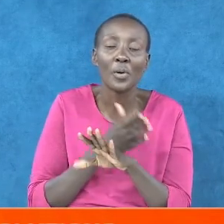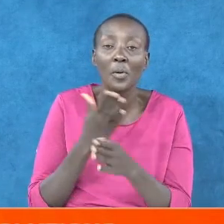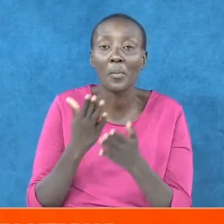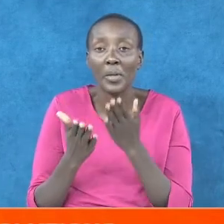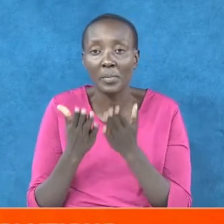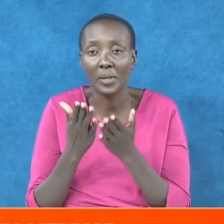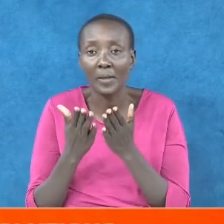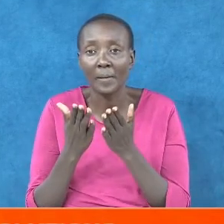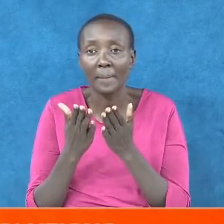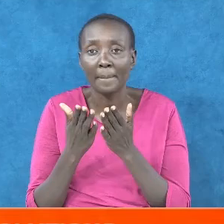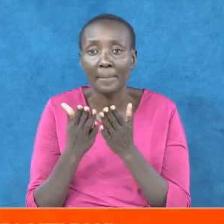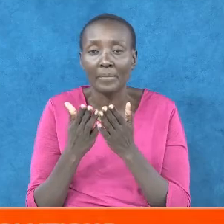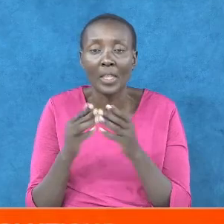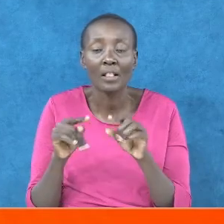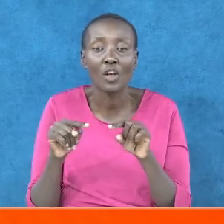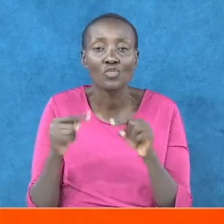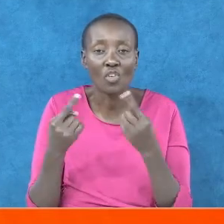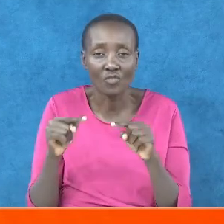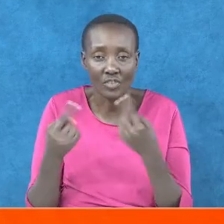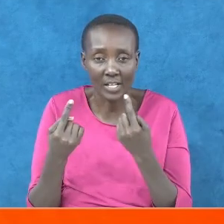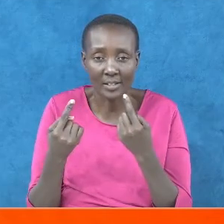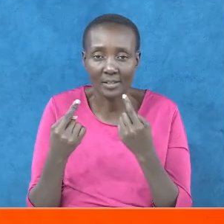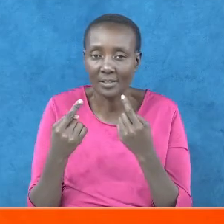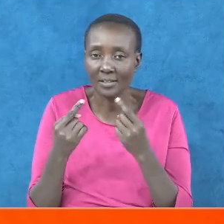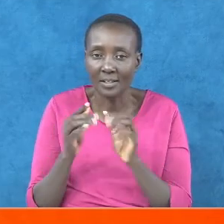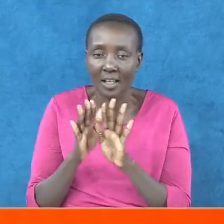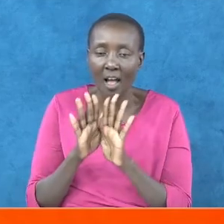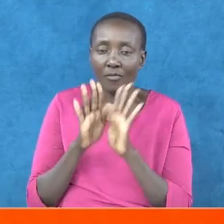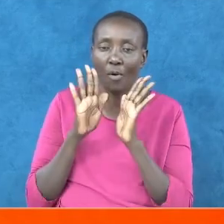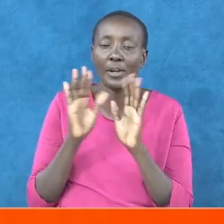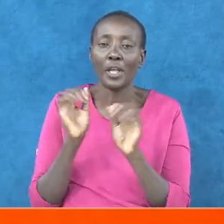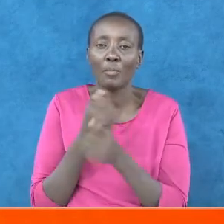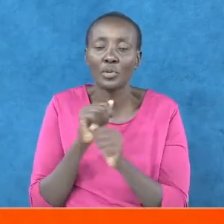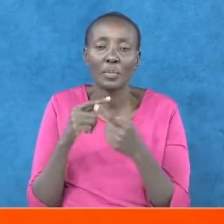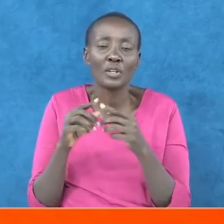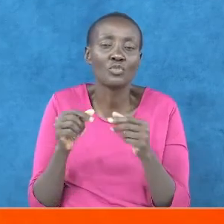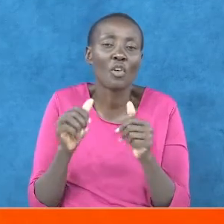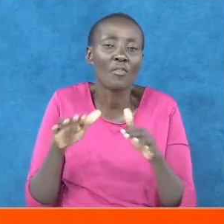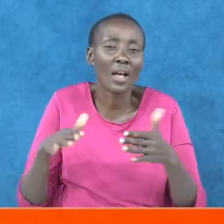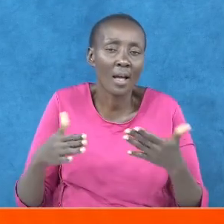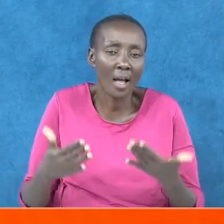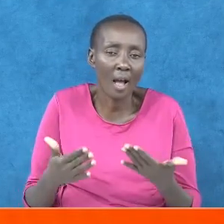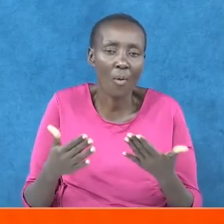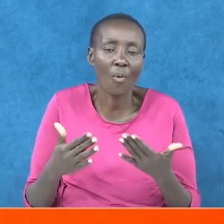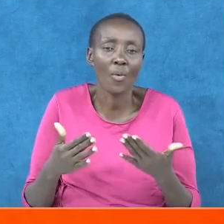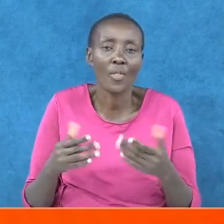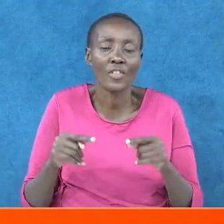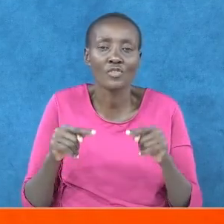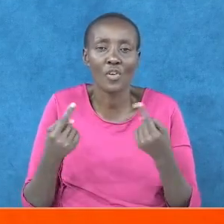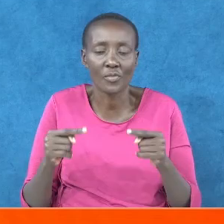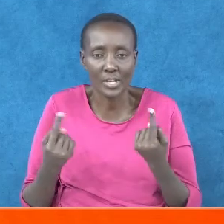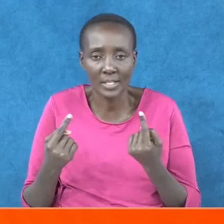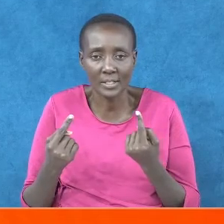because conflict is inevitable, so just how to resolve conflict is now what we need to